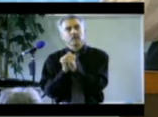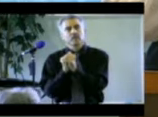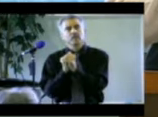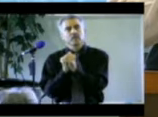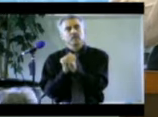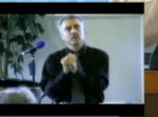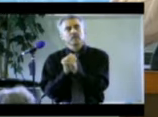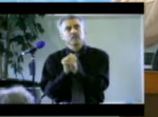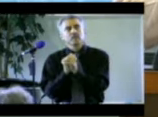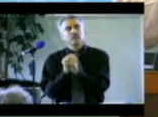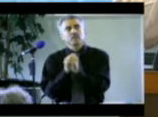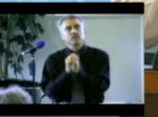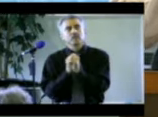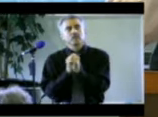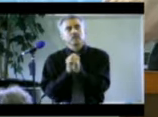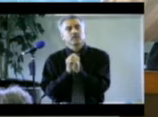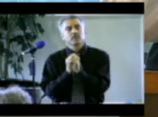when we